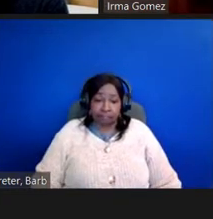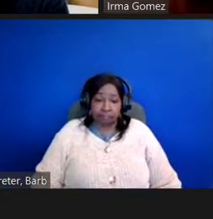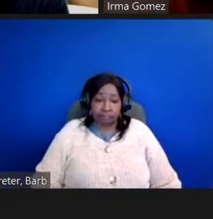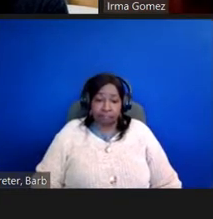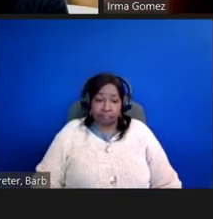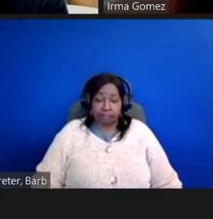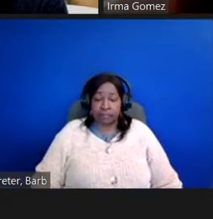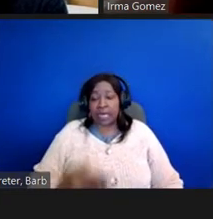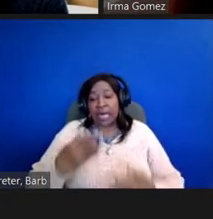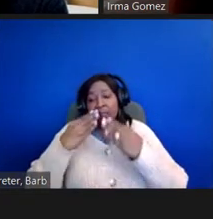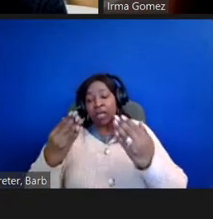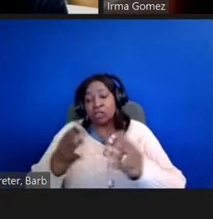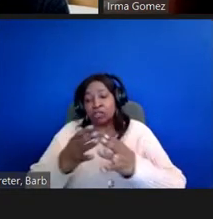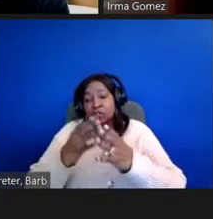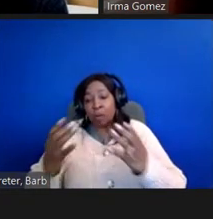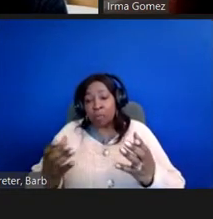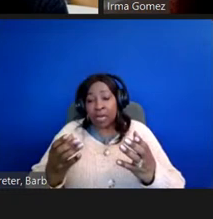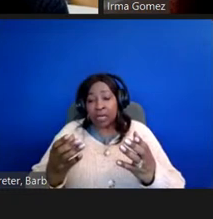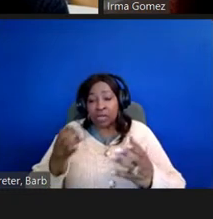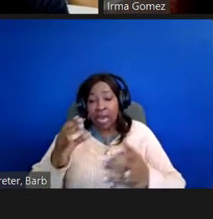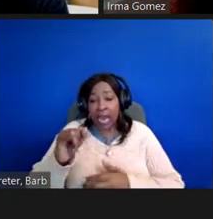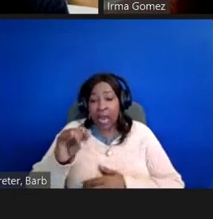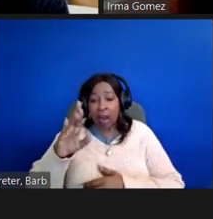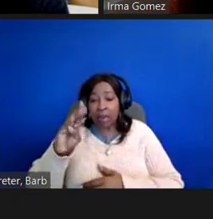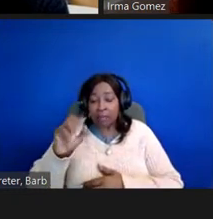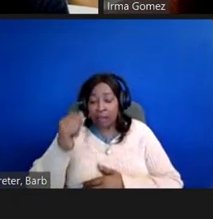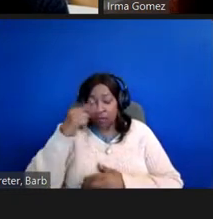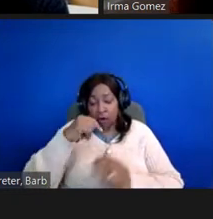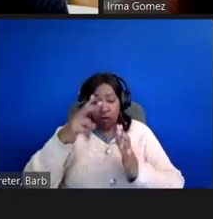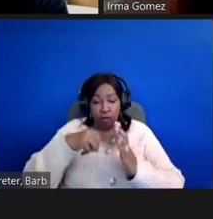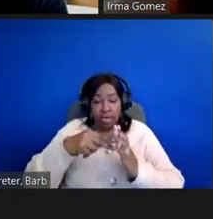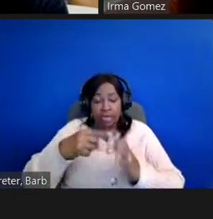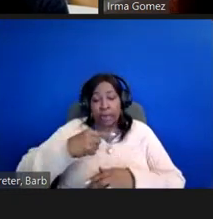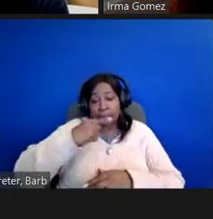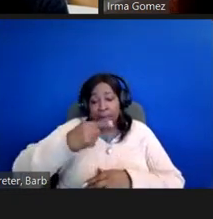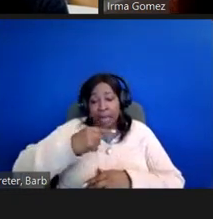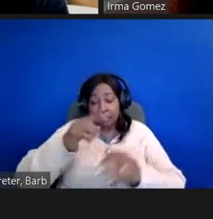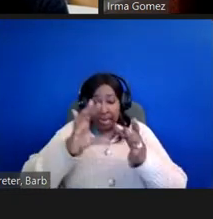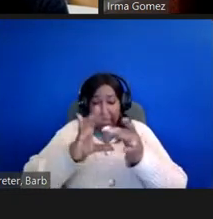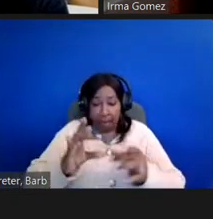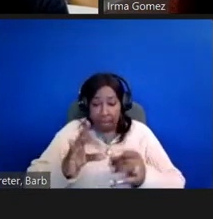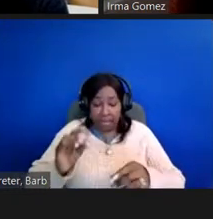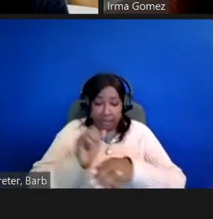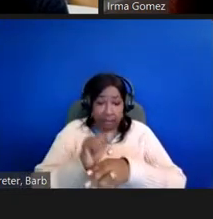Thank you so much, Irma, for reading the public comments that were submitted.